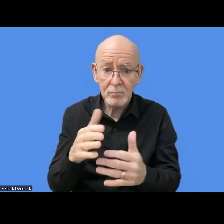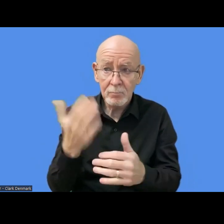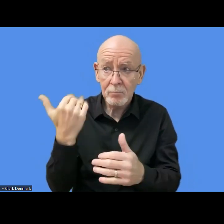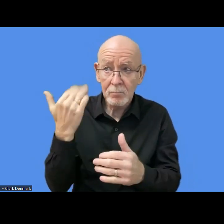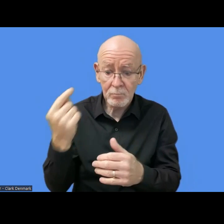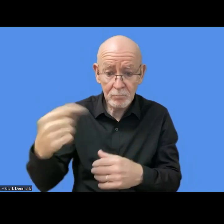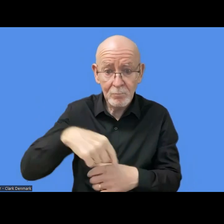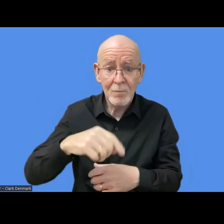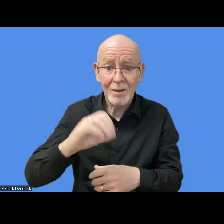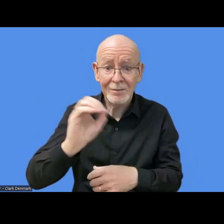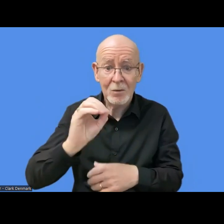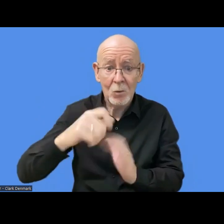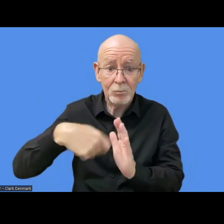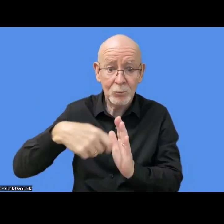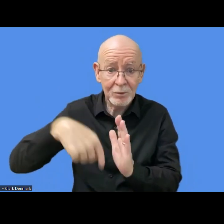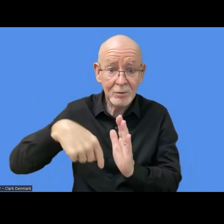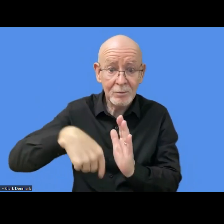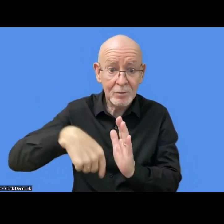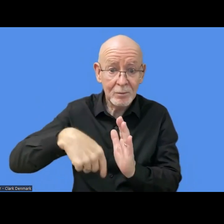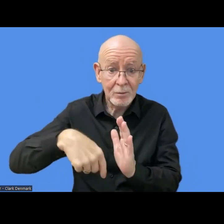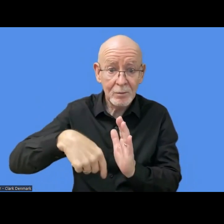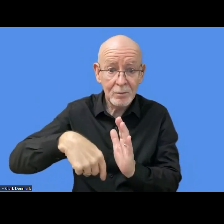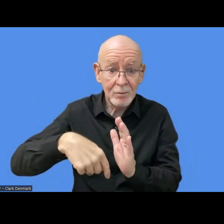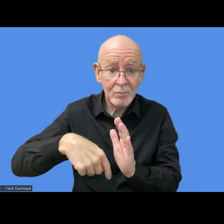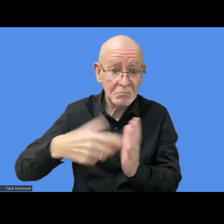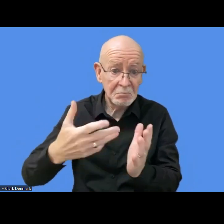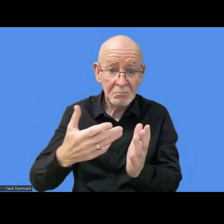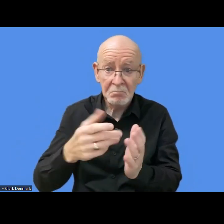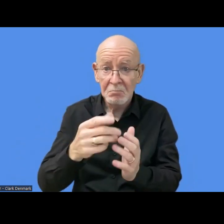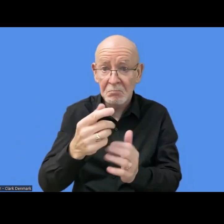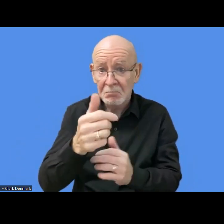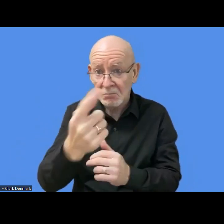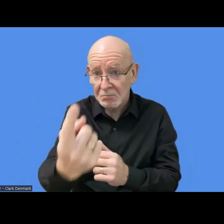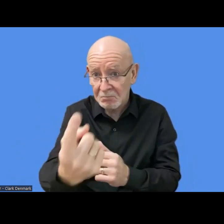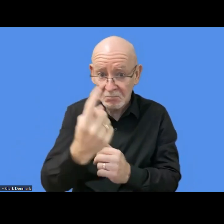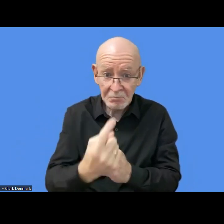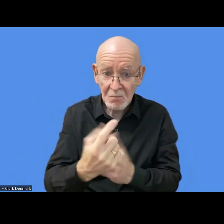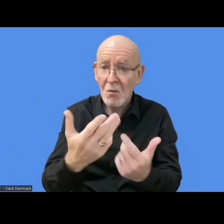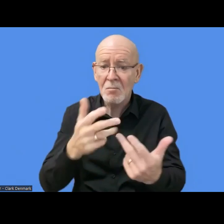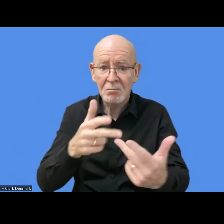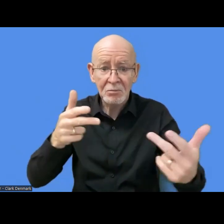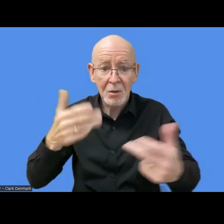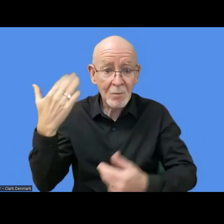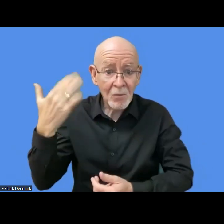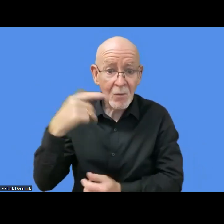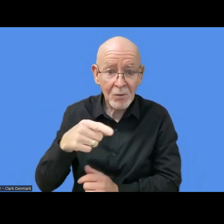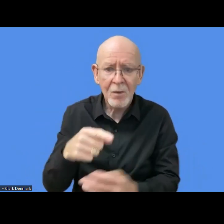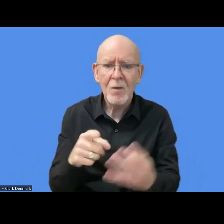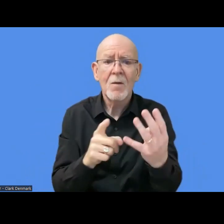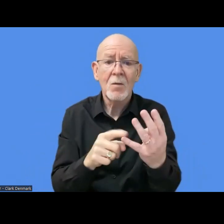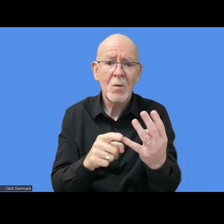non-business entities in this webinar, but if you represent a company in the last 3 years, how many global and regional